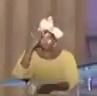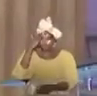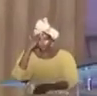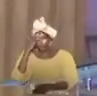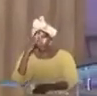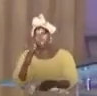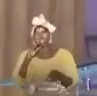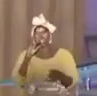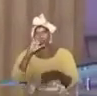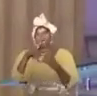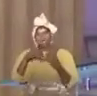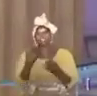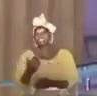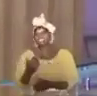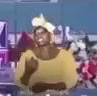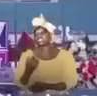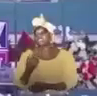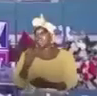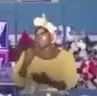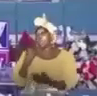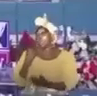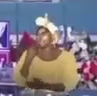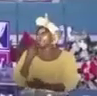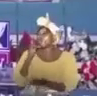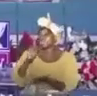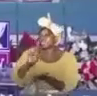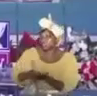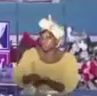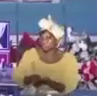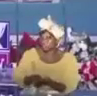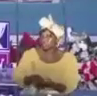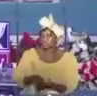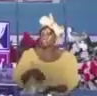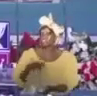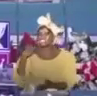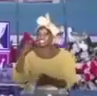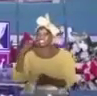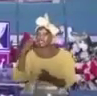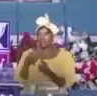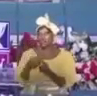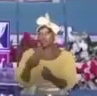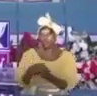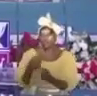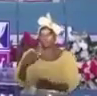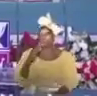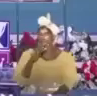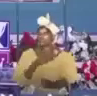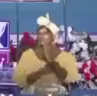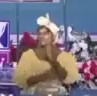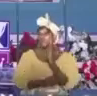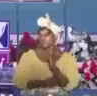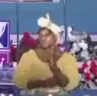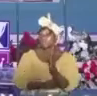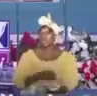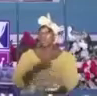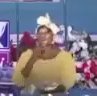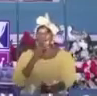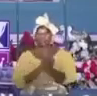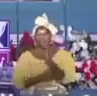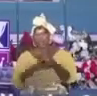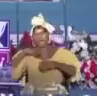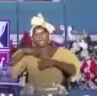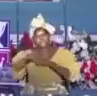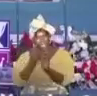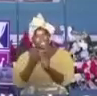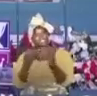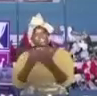to every result, the word of God, and God is a compendium of infinite possibilities,